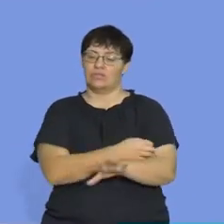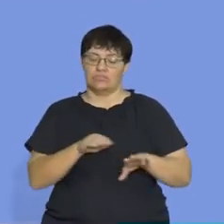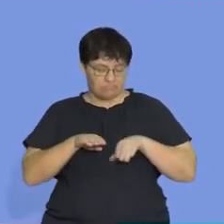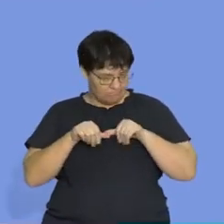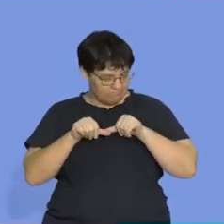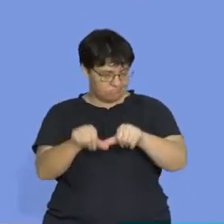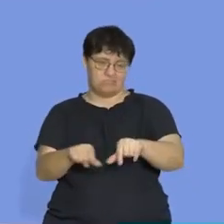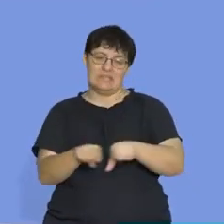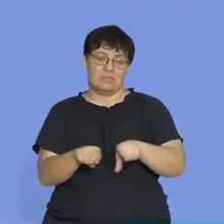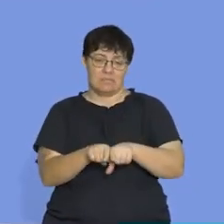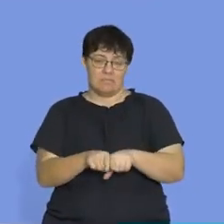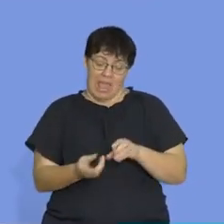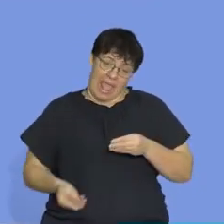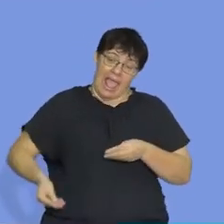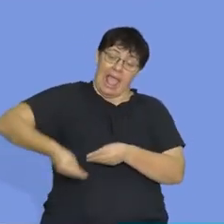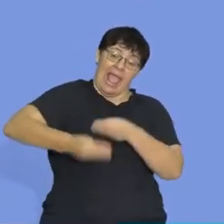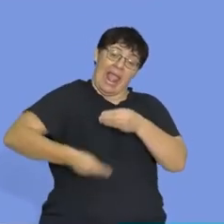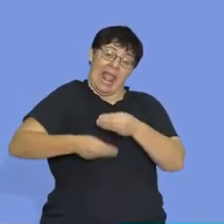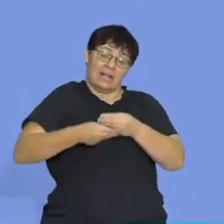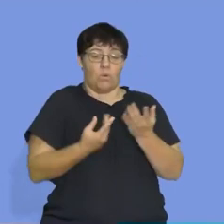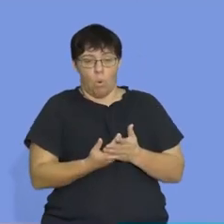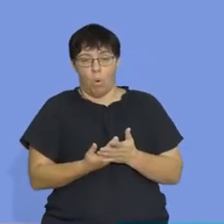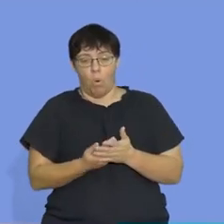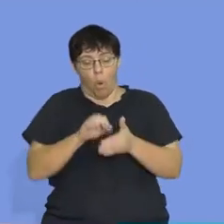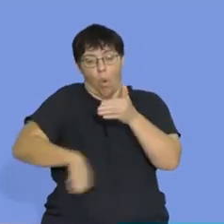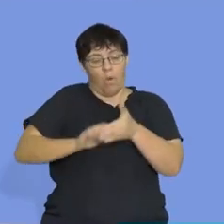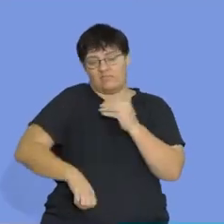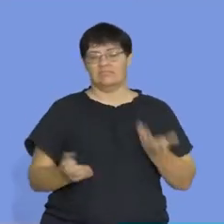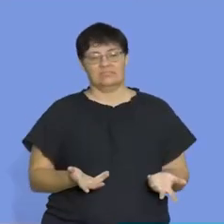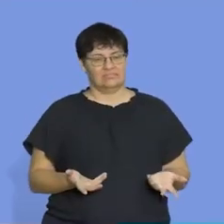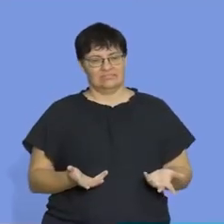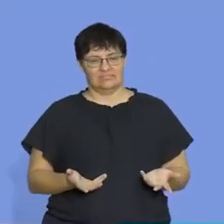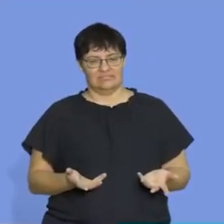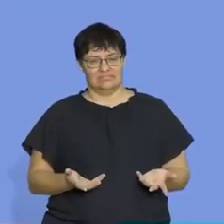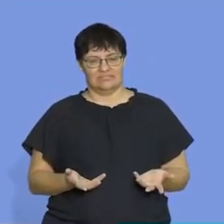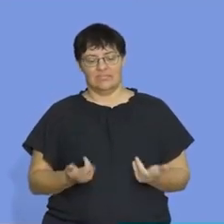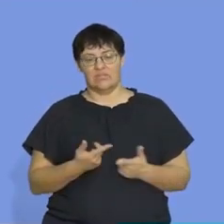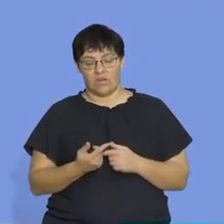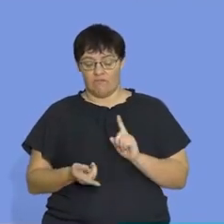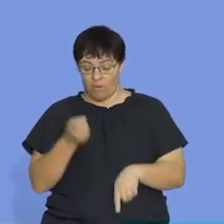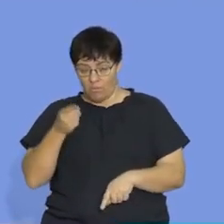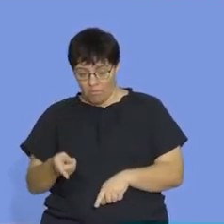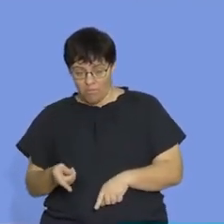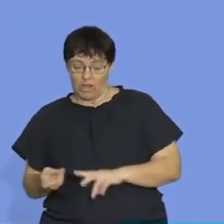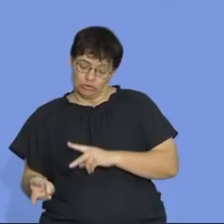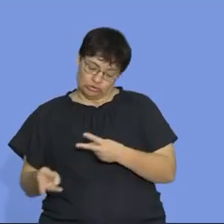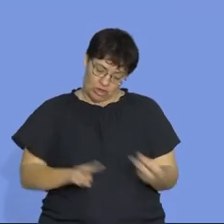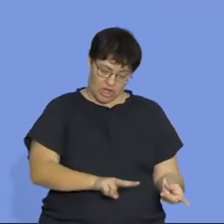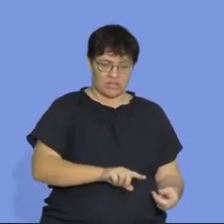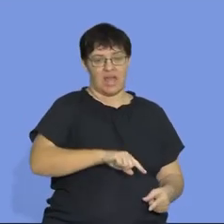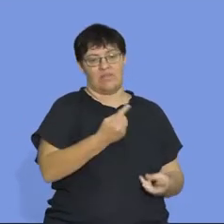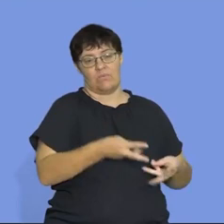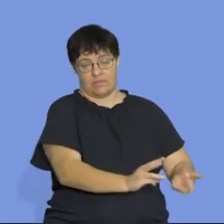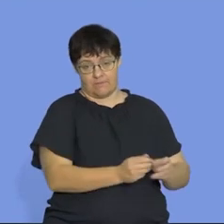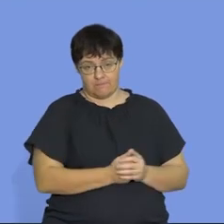in a chemical reaction or after the chemical reaction, but we can only convert energy from one form to the other. Right.